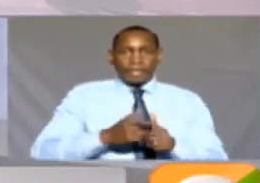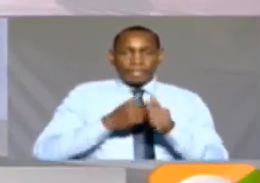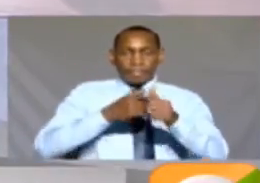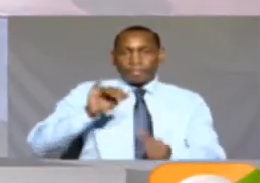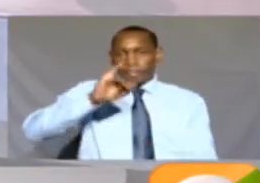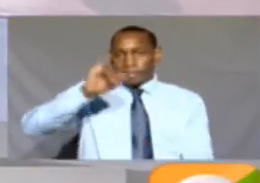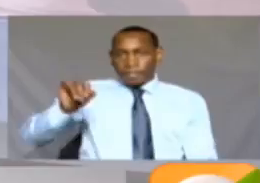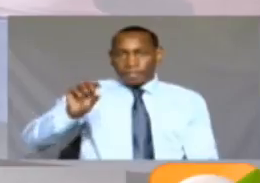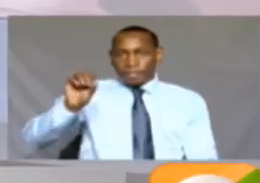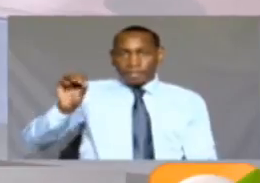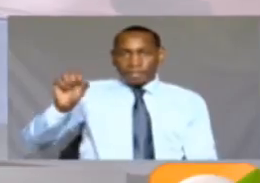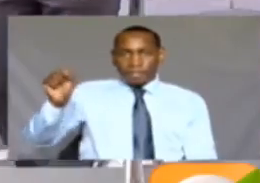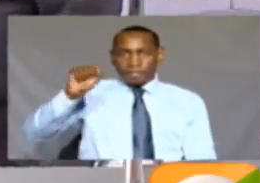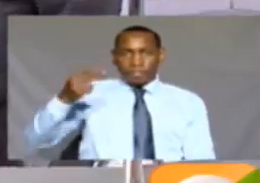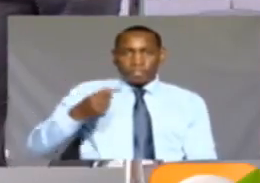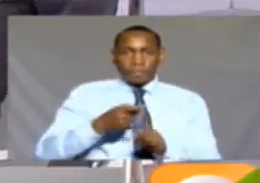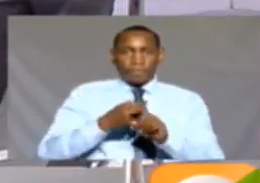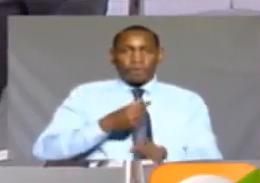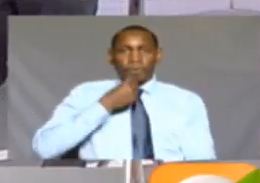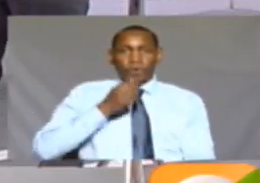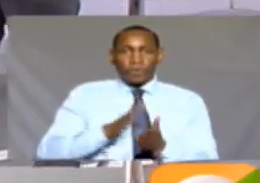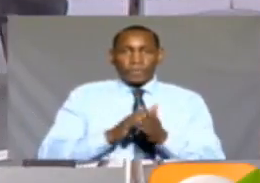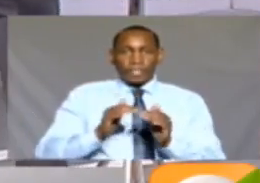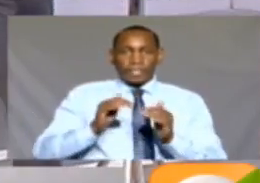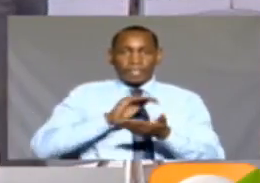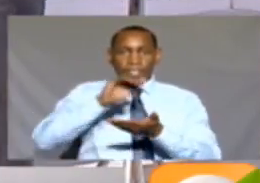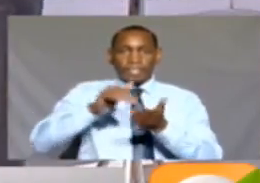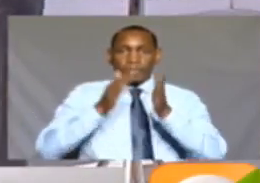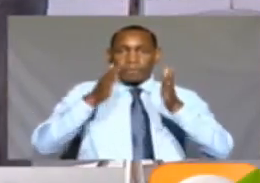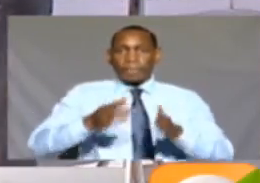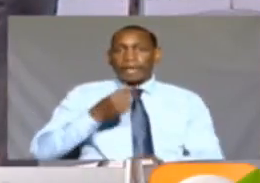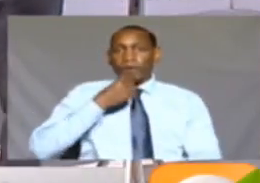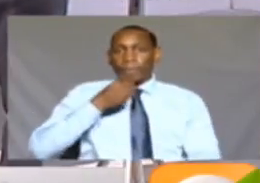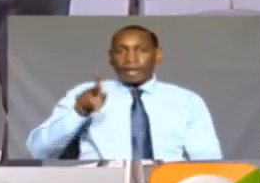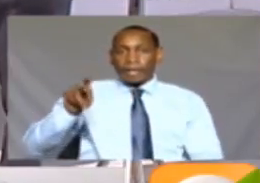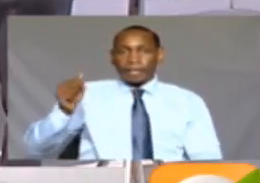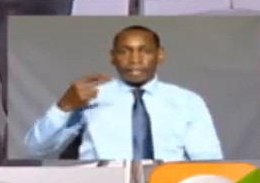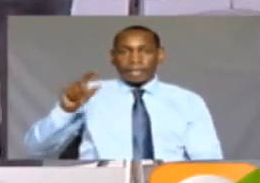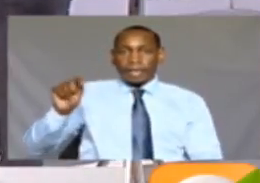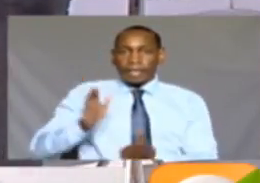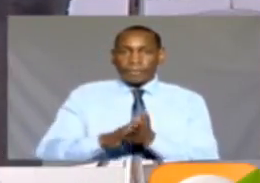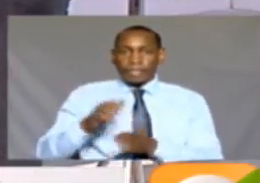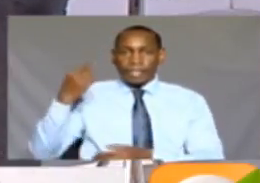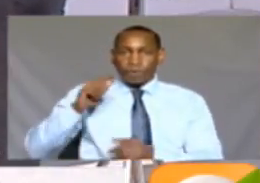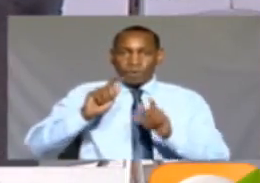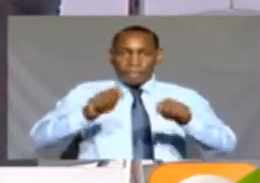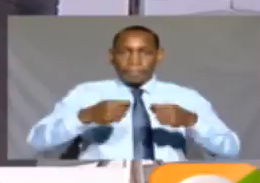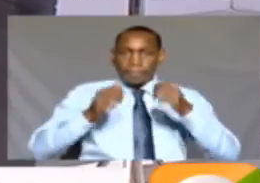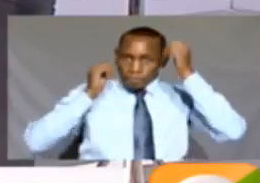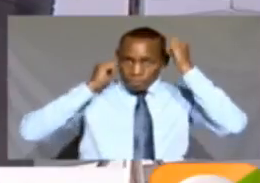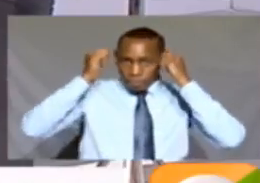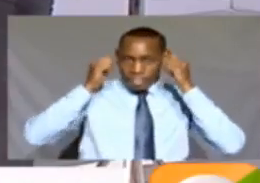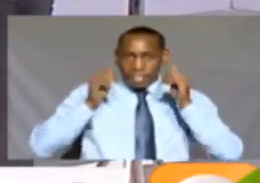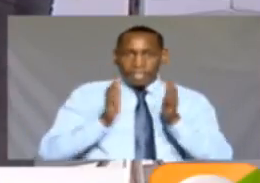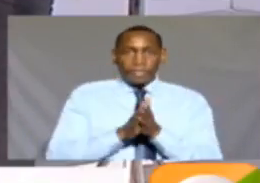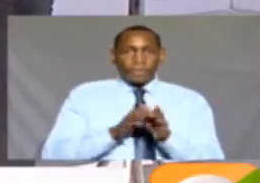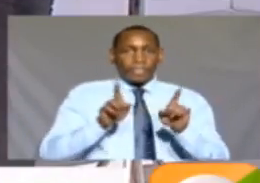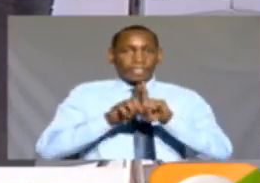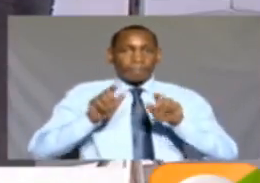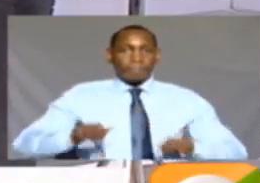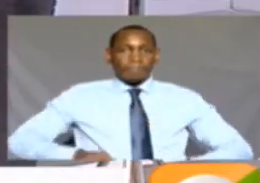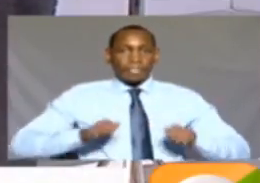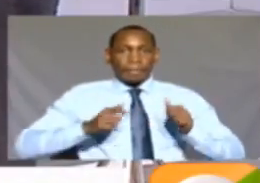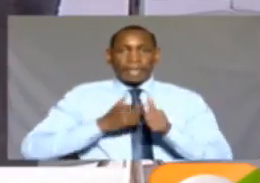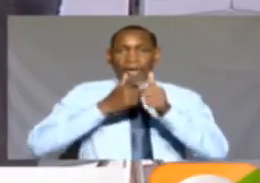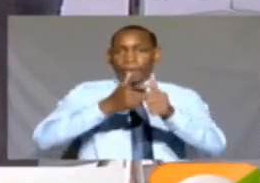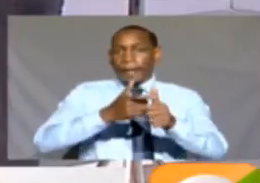Joash Onyango, Gor Mahia. Midfield Award, Francis Kahata, Gor Mahia. Golden Boot, Enosh Ochieng Ulinzi. And also the Chairman's